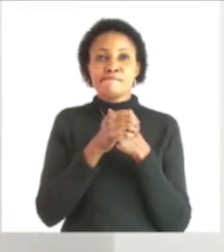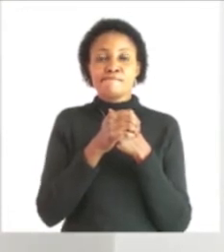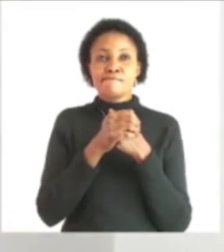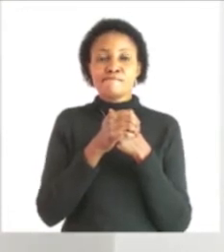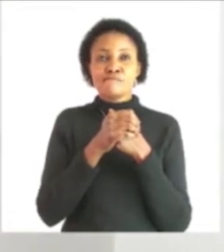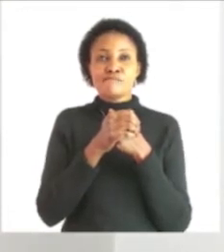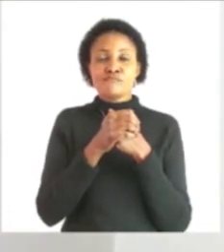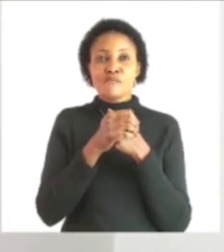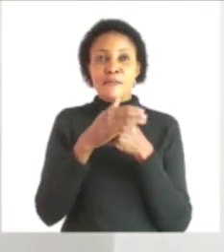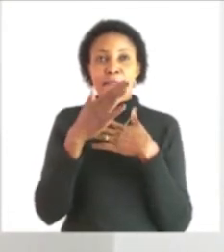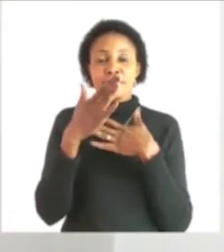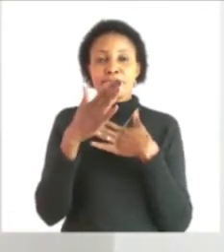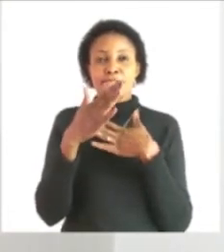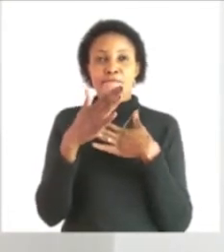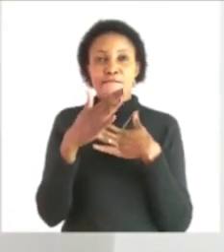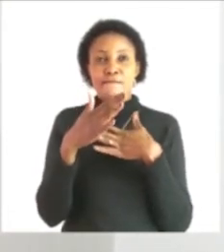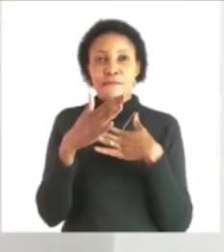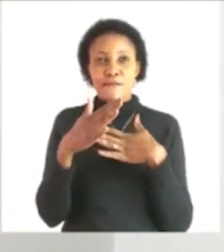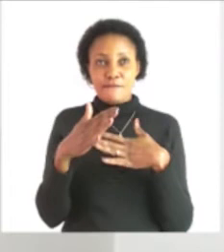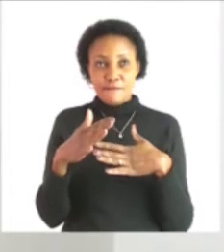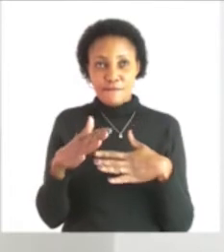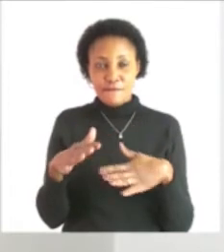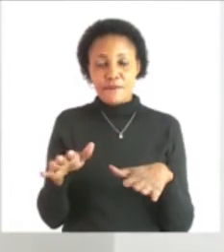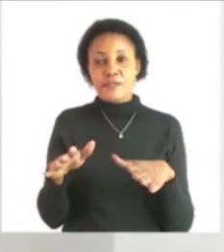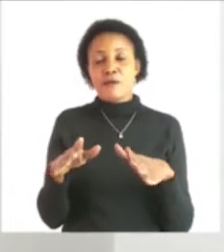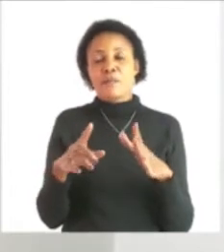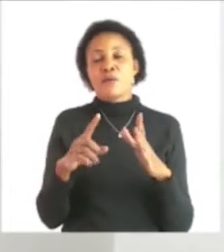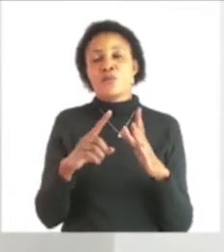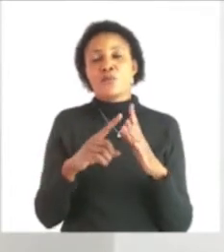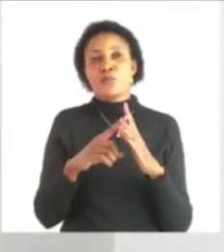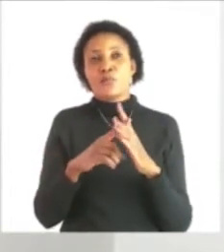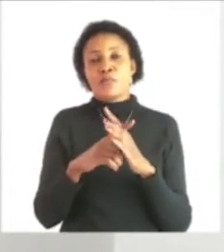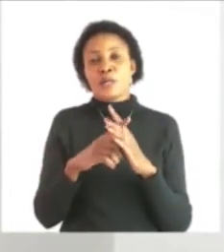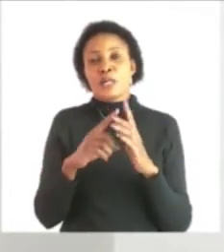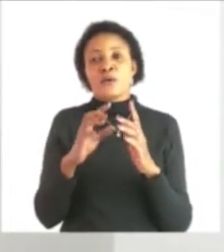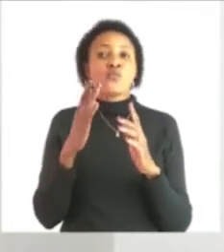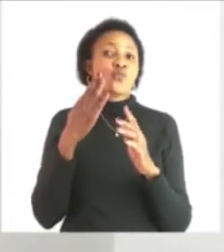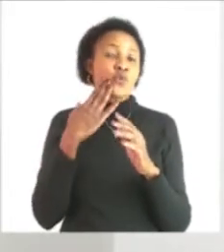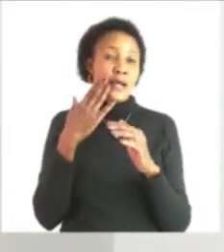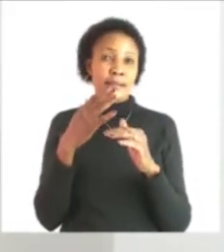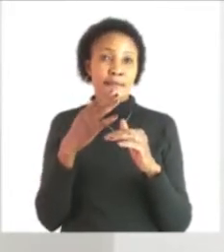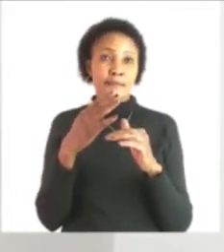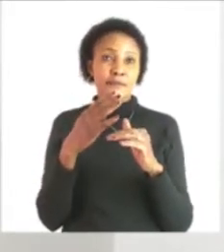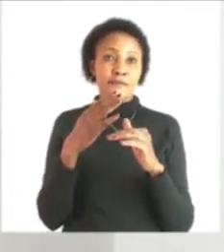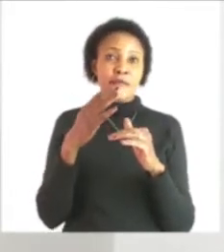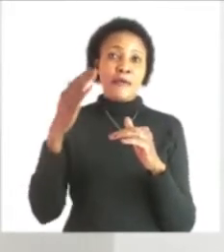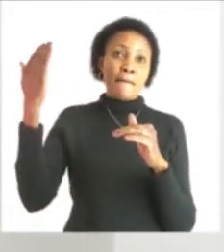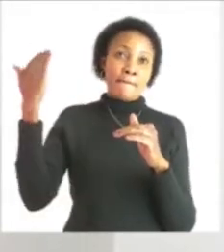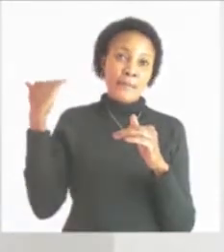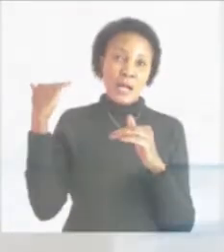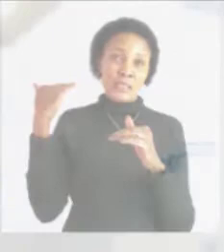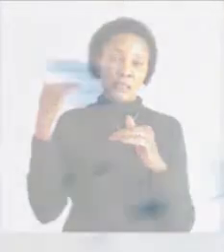And that is all about our tenses, the past, present, and the future